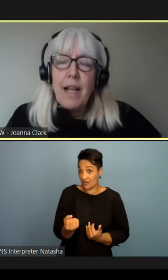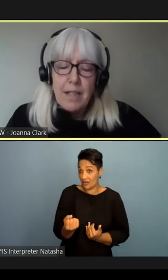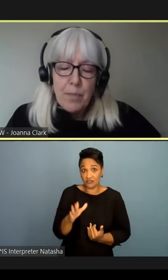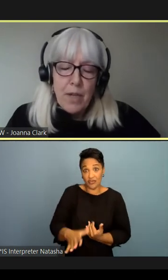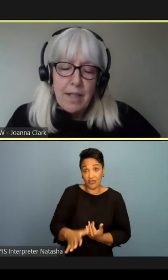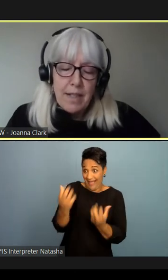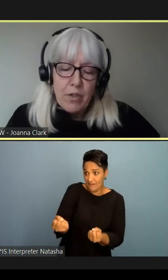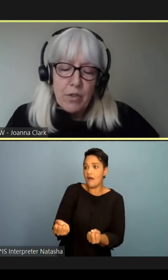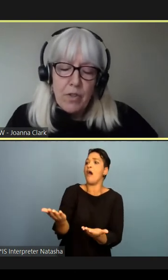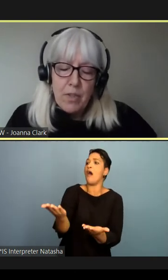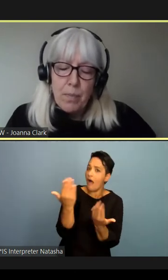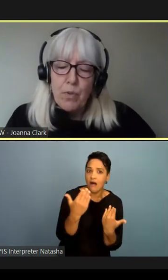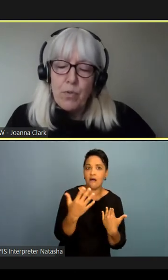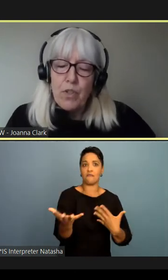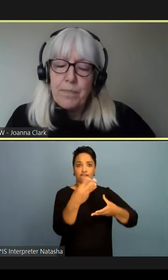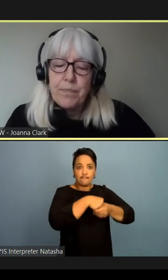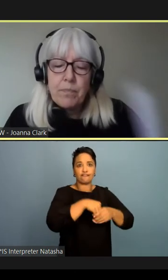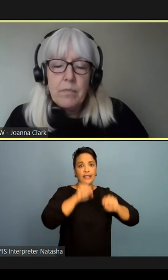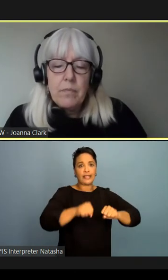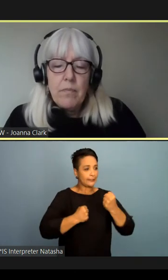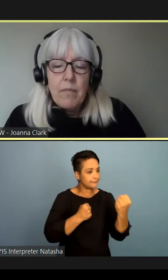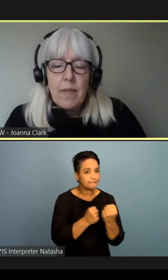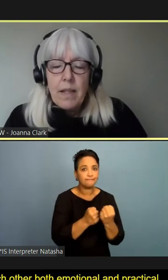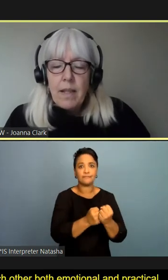emotional and practical support.